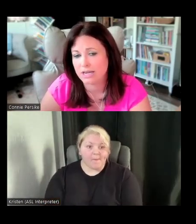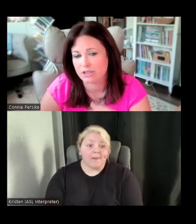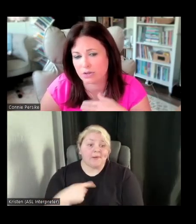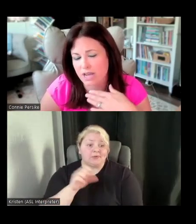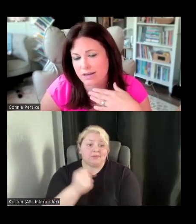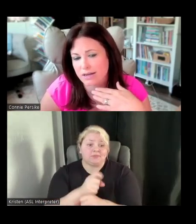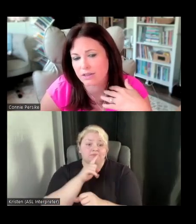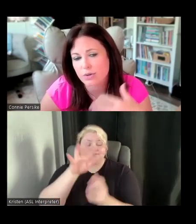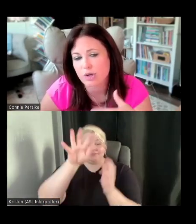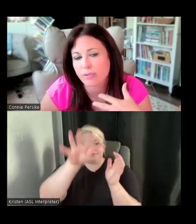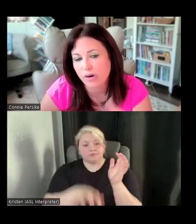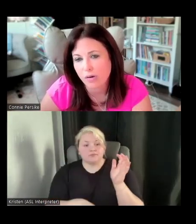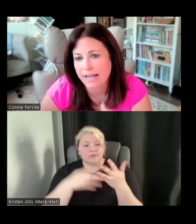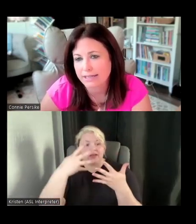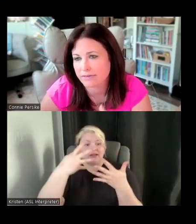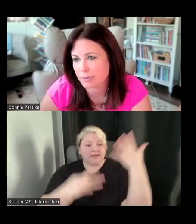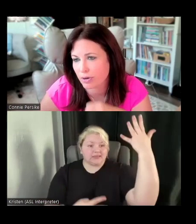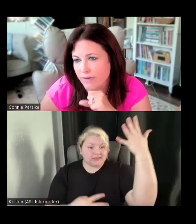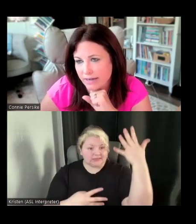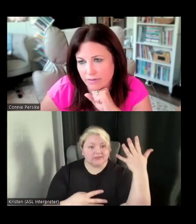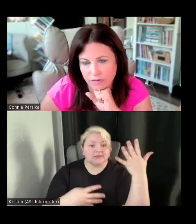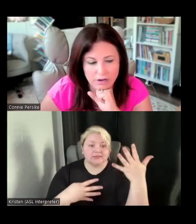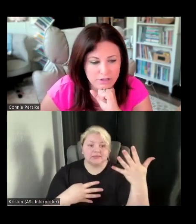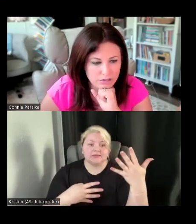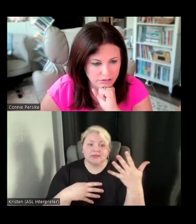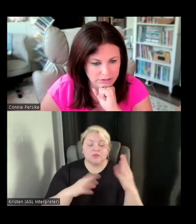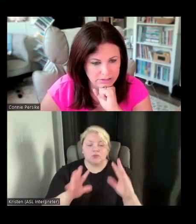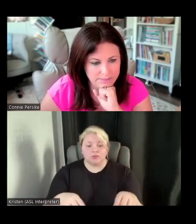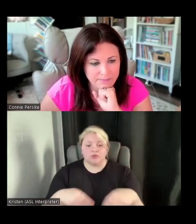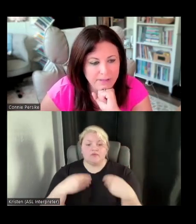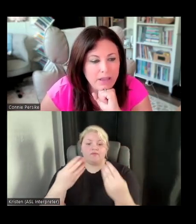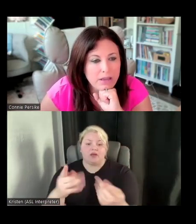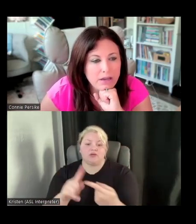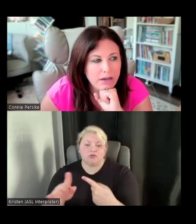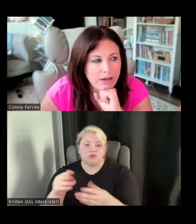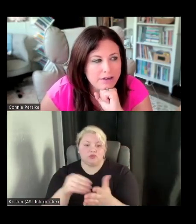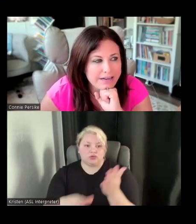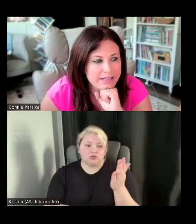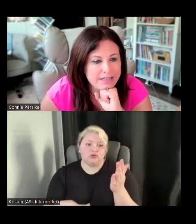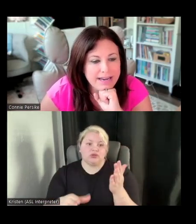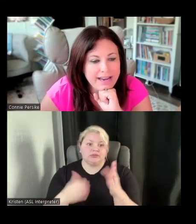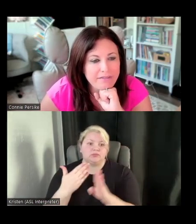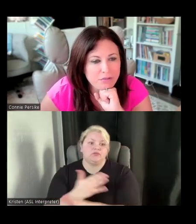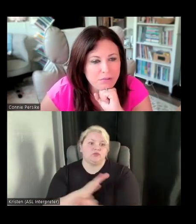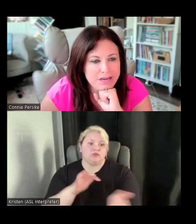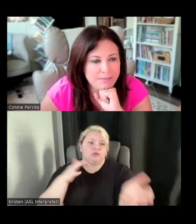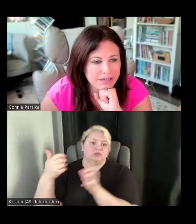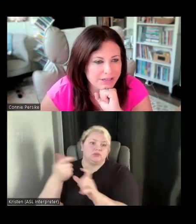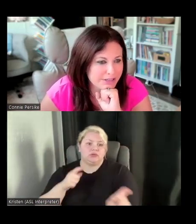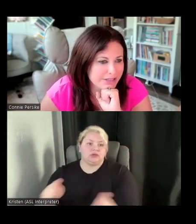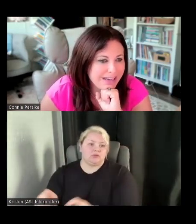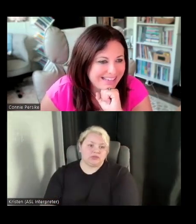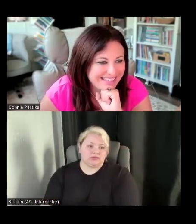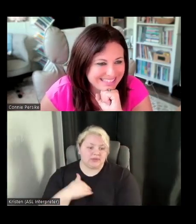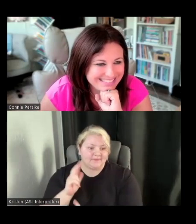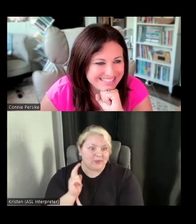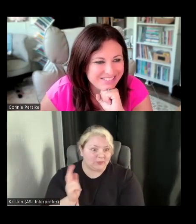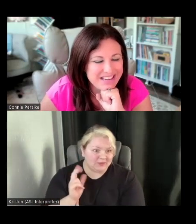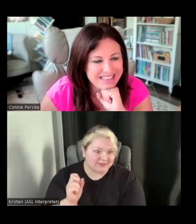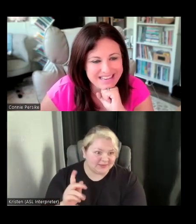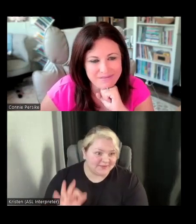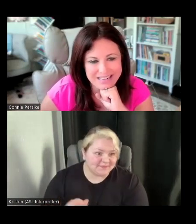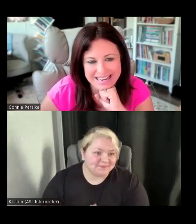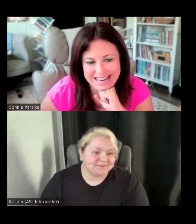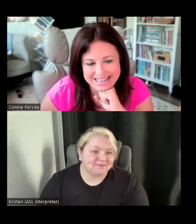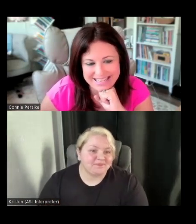out so that those are proactively provided for our students. All right, I have 3 minutes. So